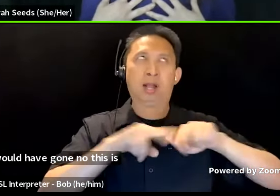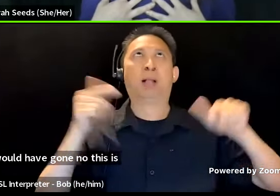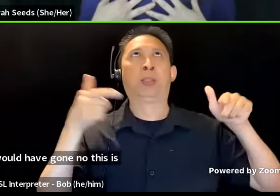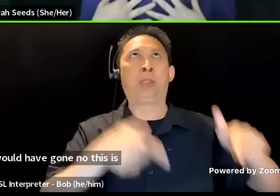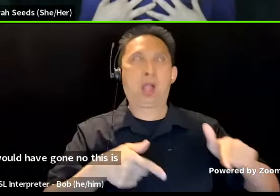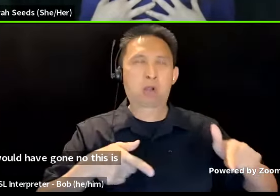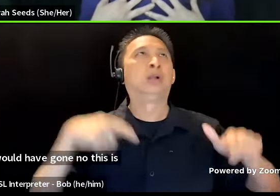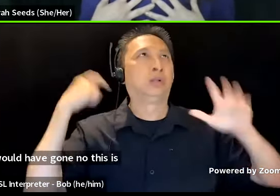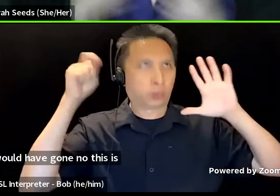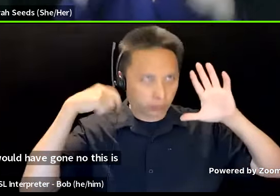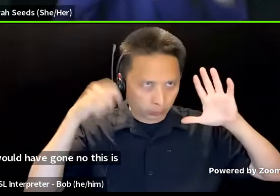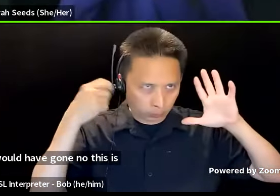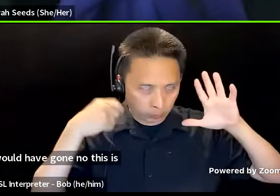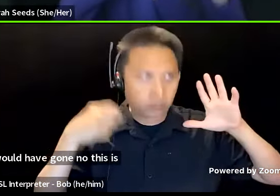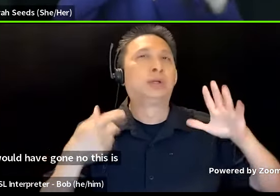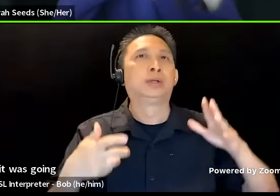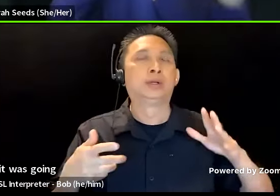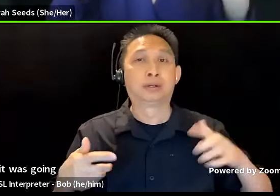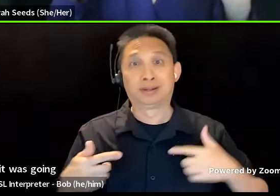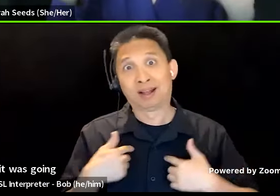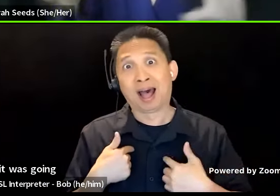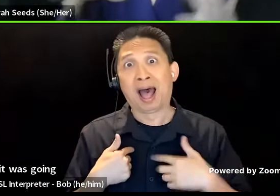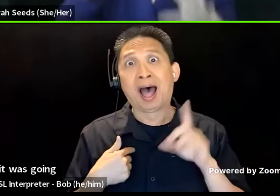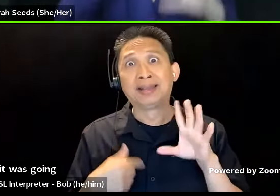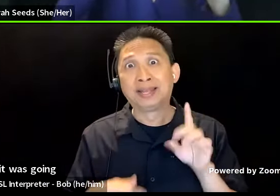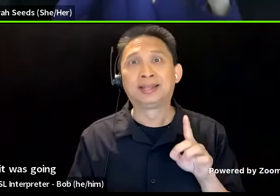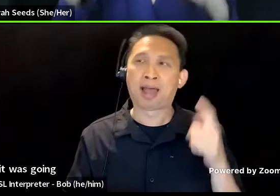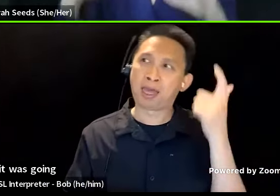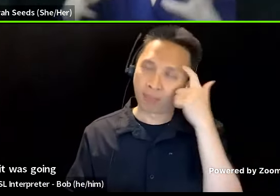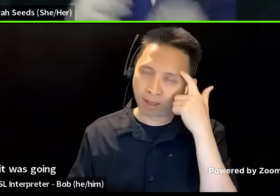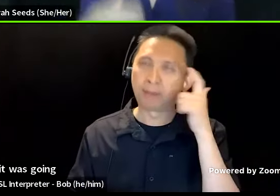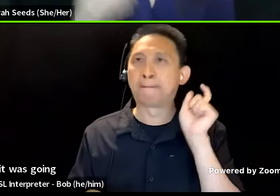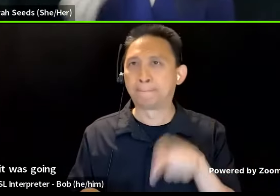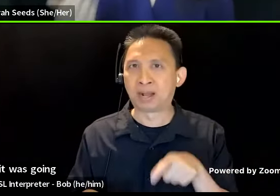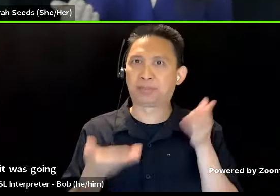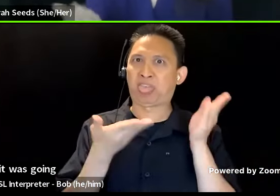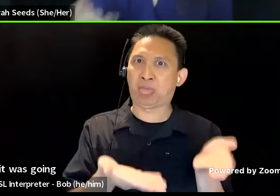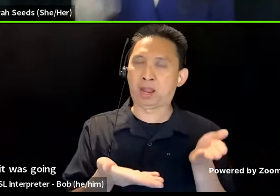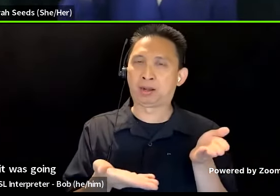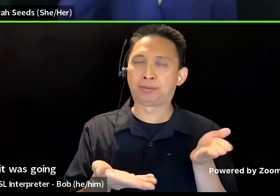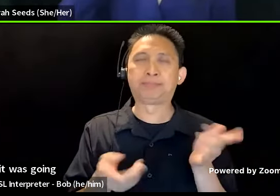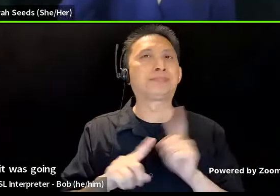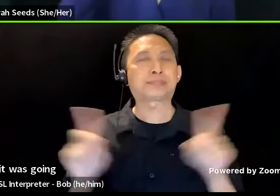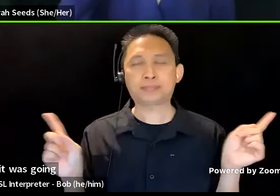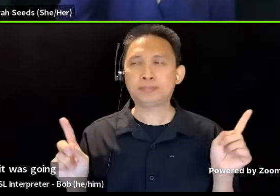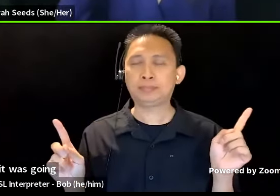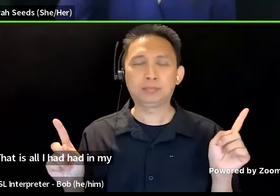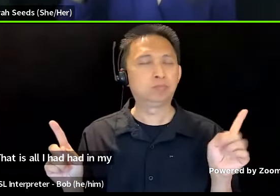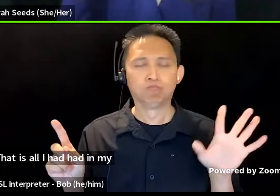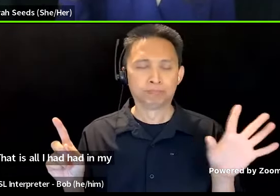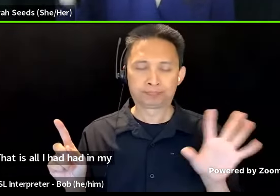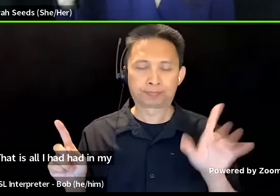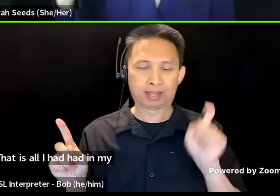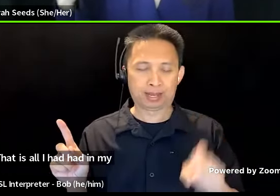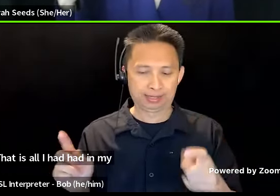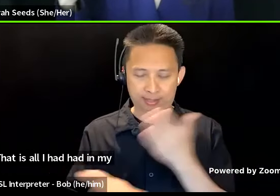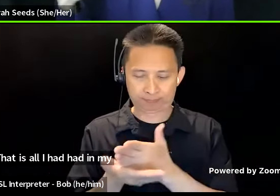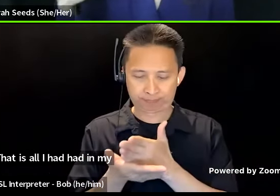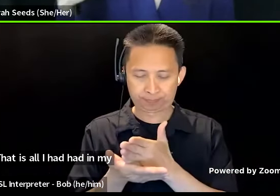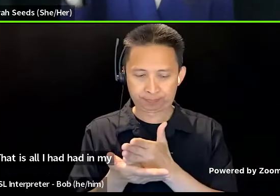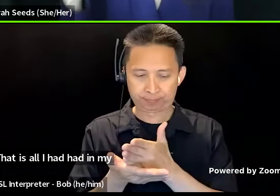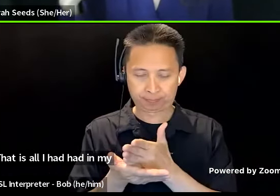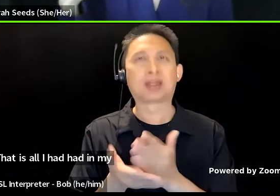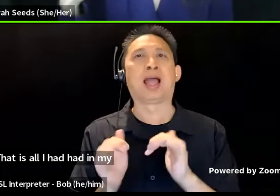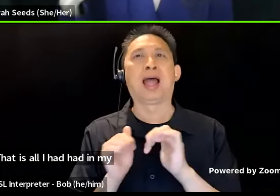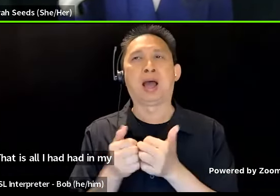to be like, because I did, that's all I had in my brain was that it was going to be on. But then you have to go, how can I make this?